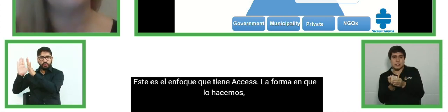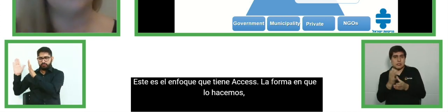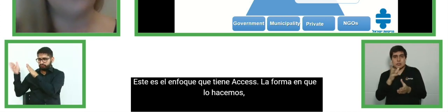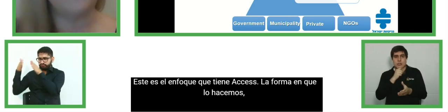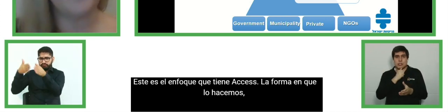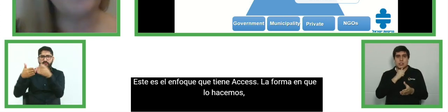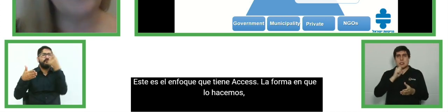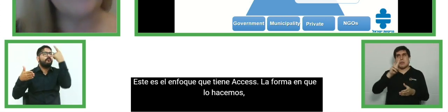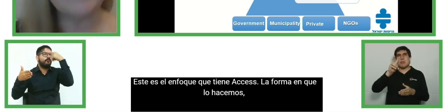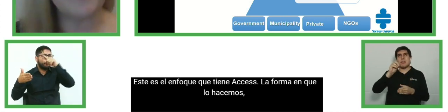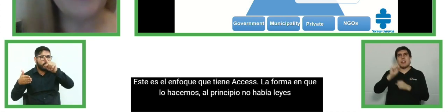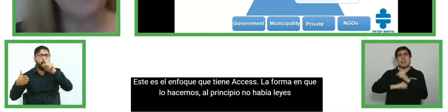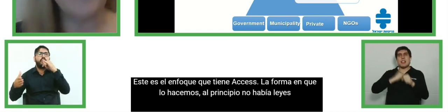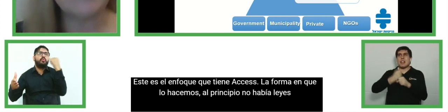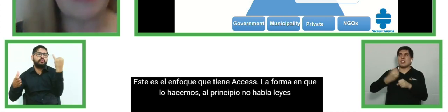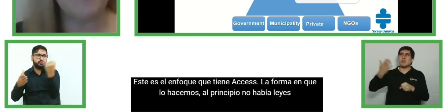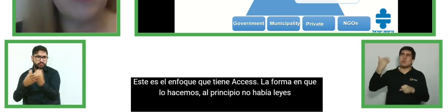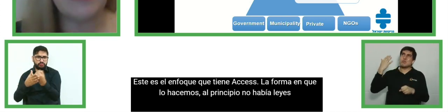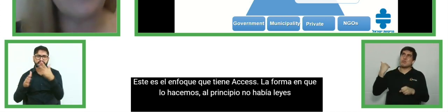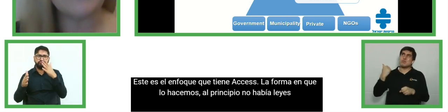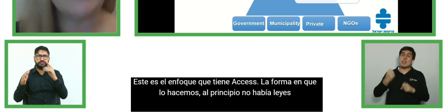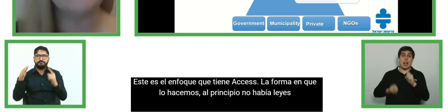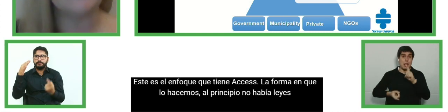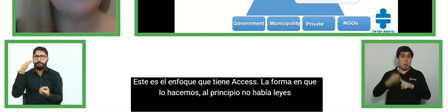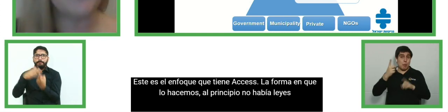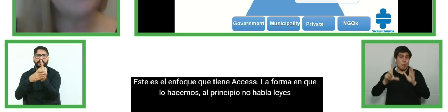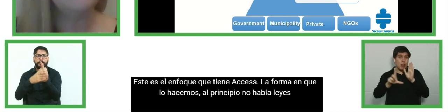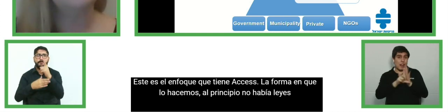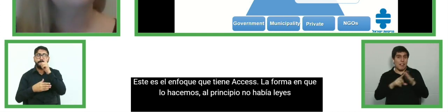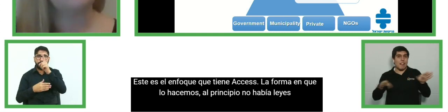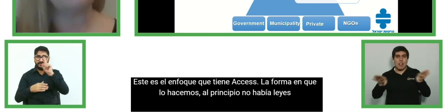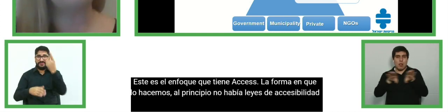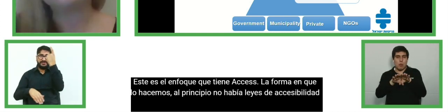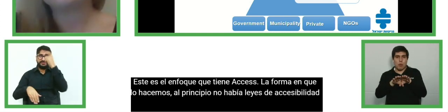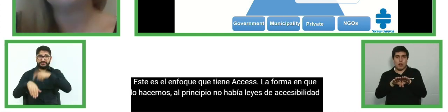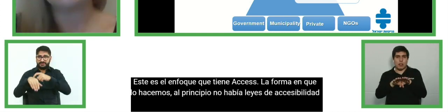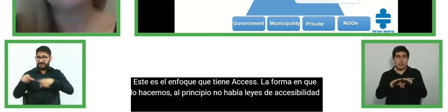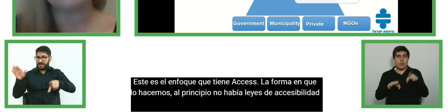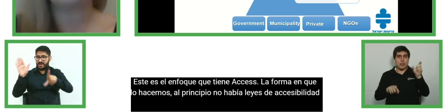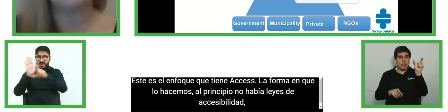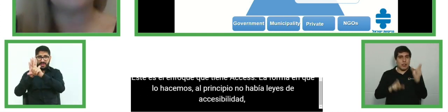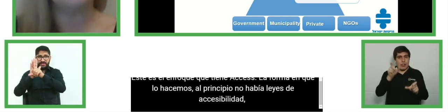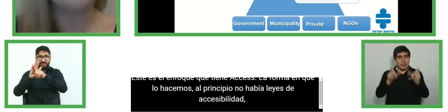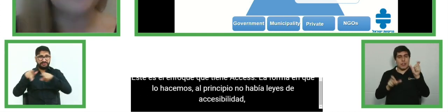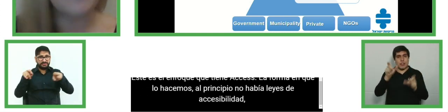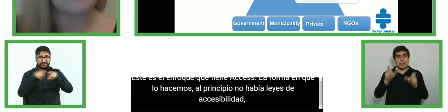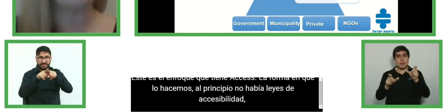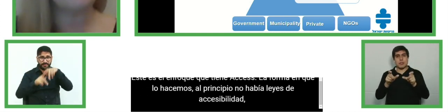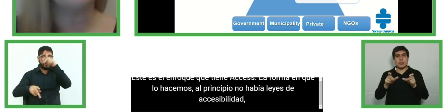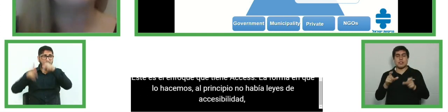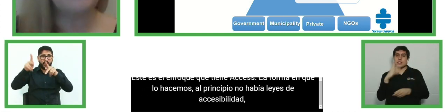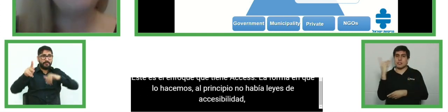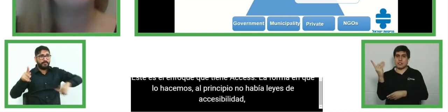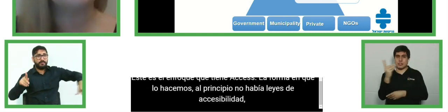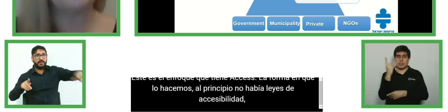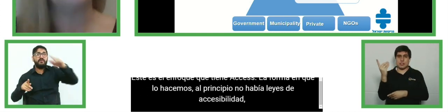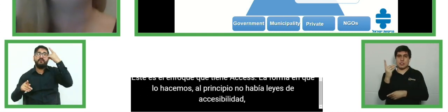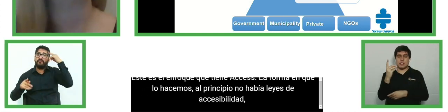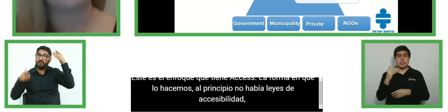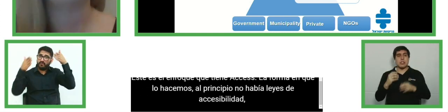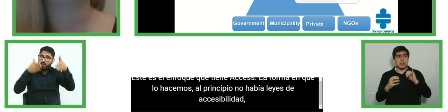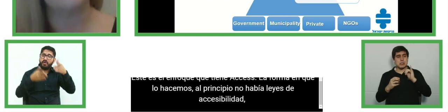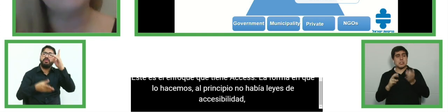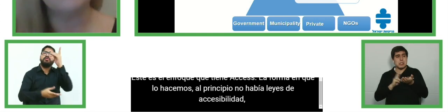legislated in Israel, basically saying, guess what, guys? They have a right. People with disabilities have a right for equality and